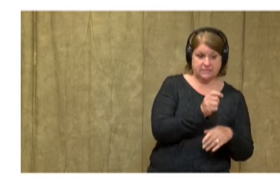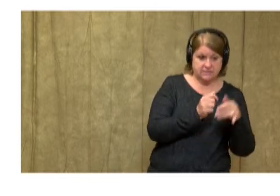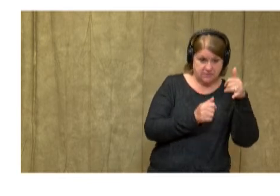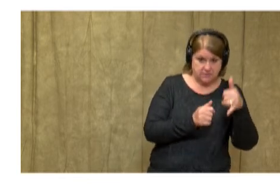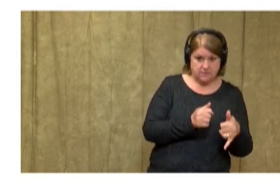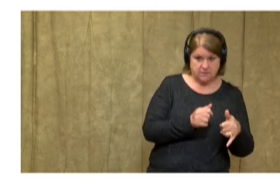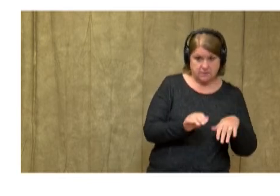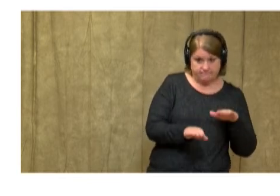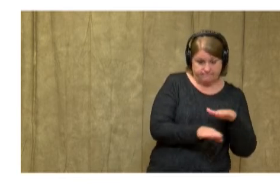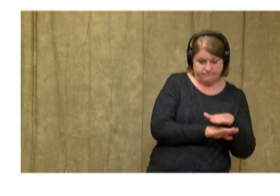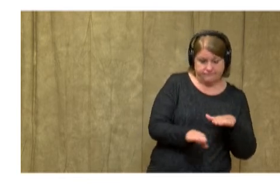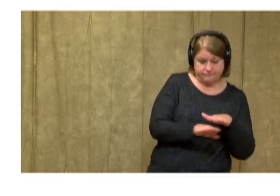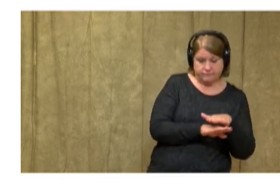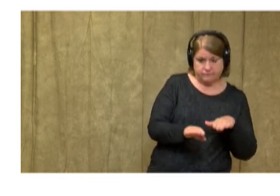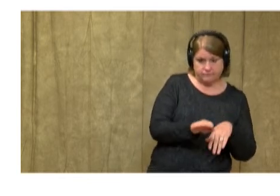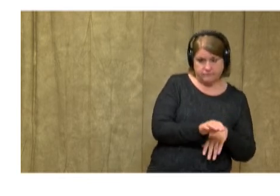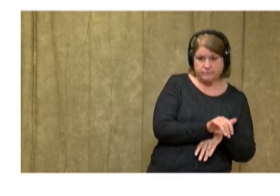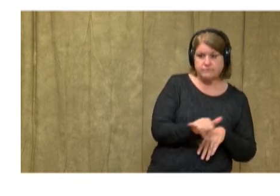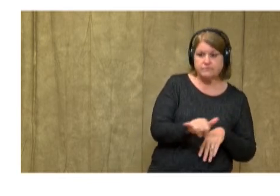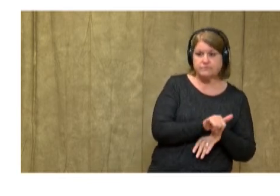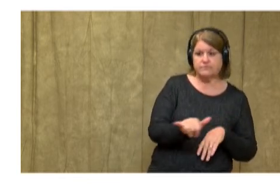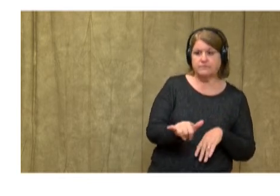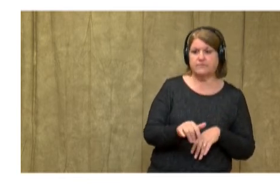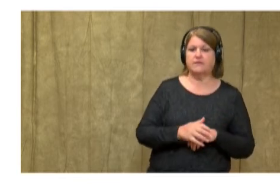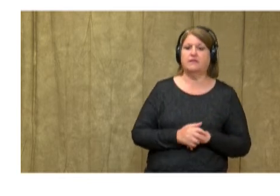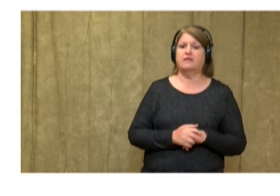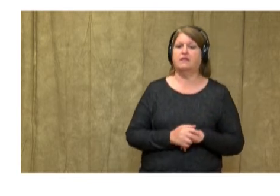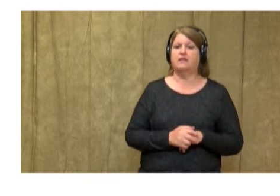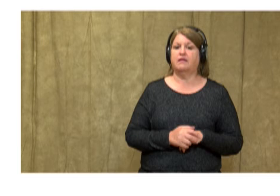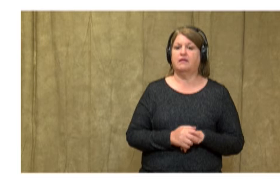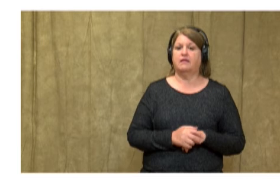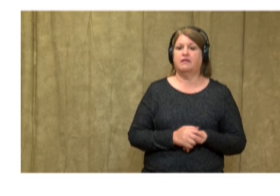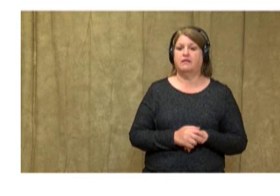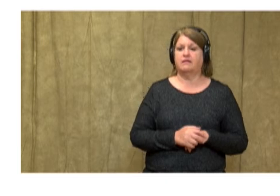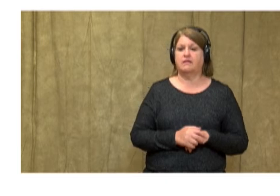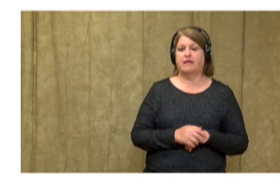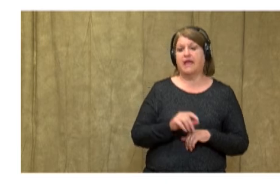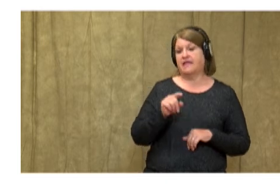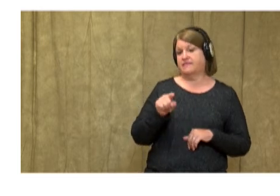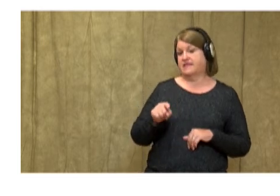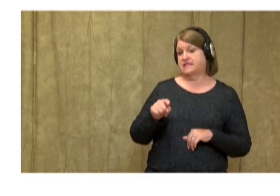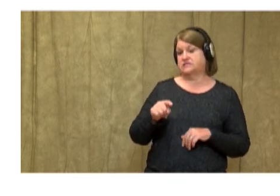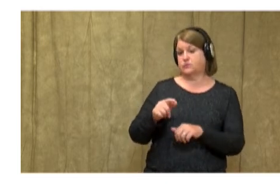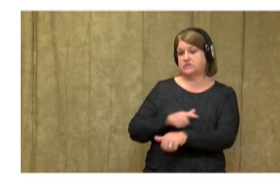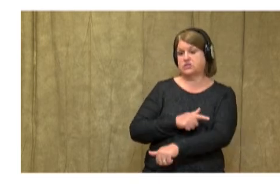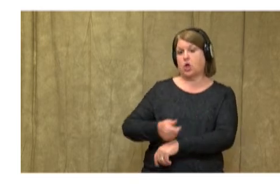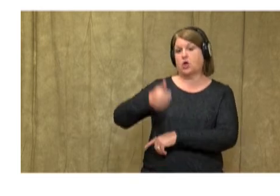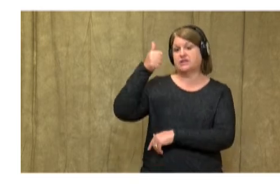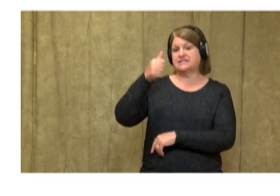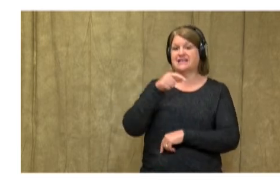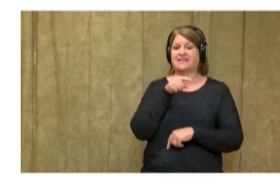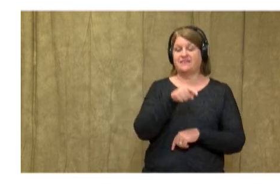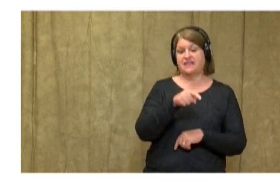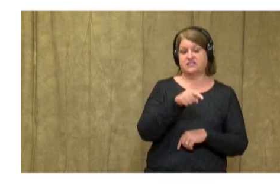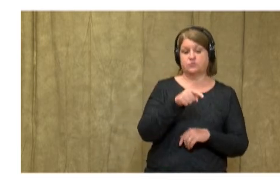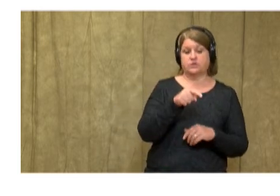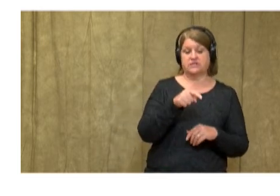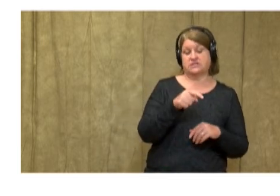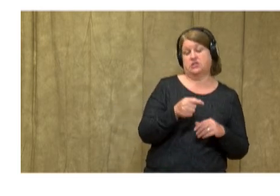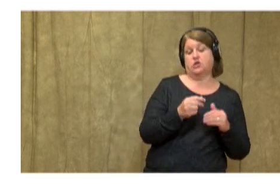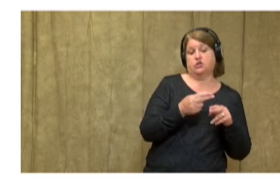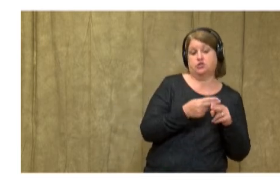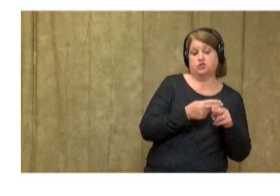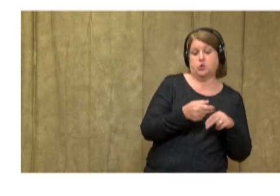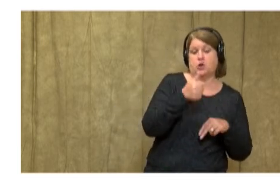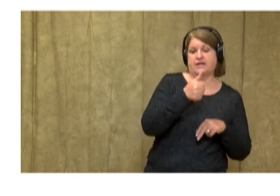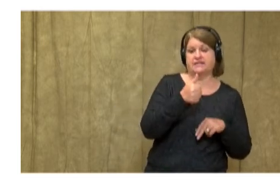lengths of these rods. This one is the longest and this one is the shortest. We know that from comparing these